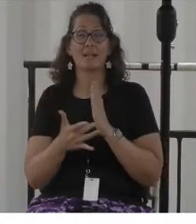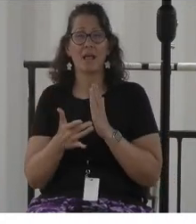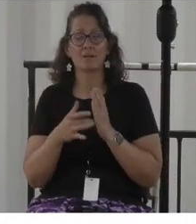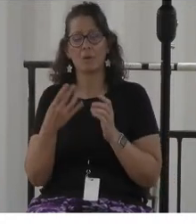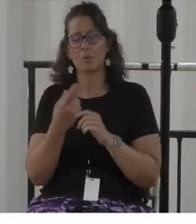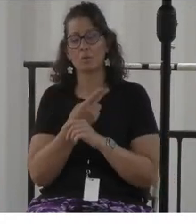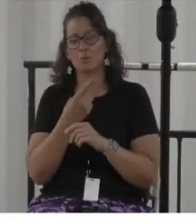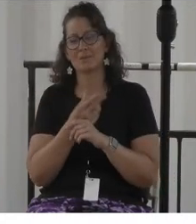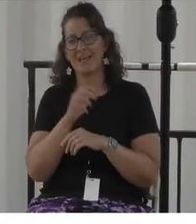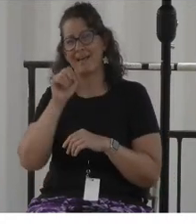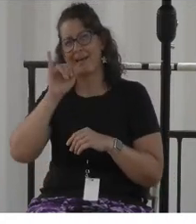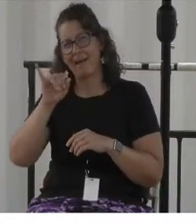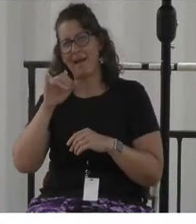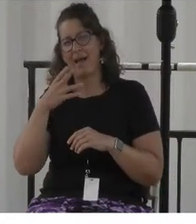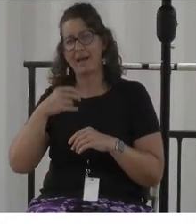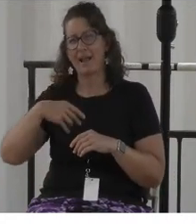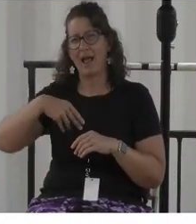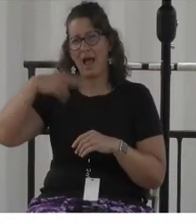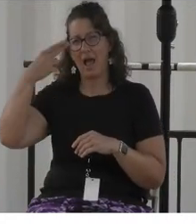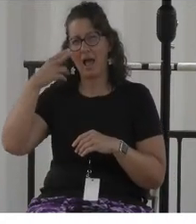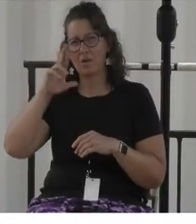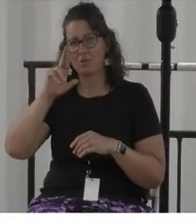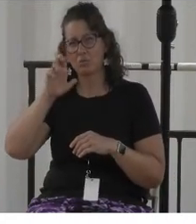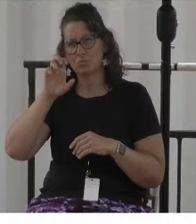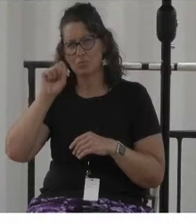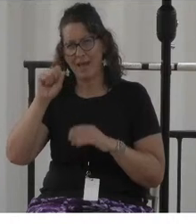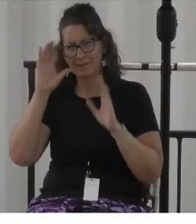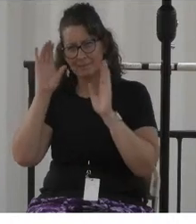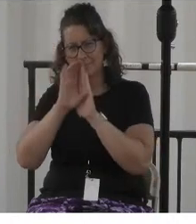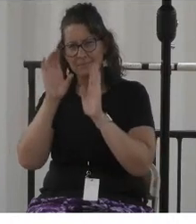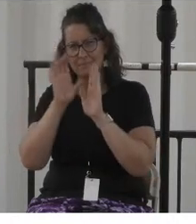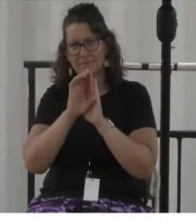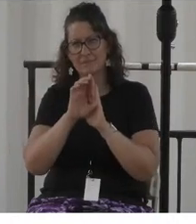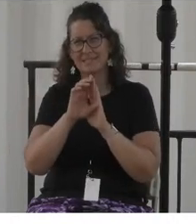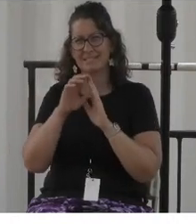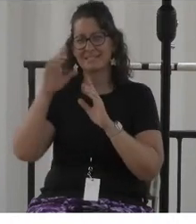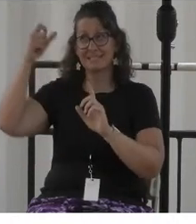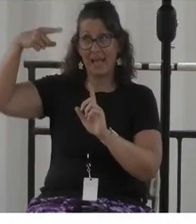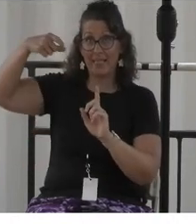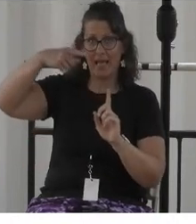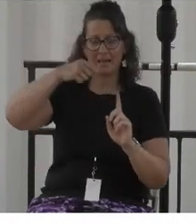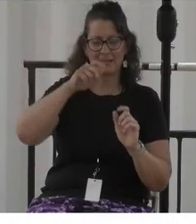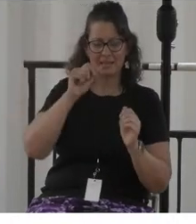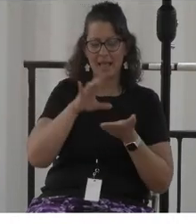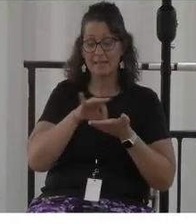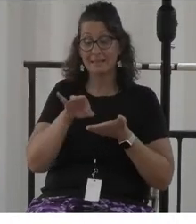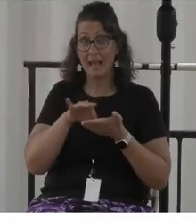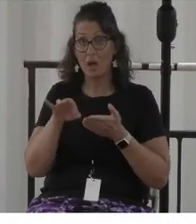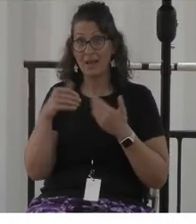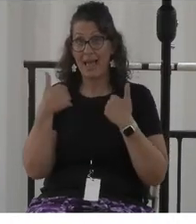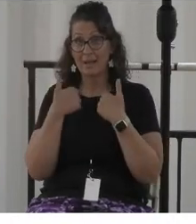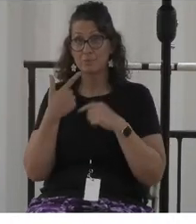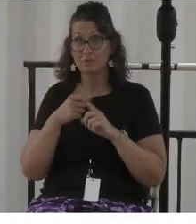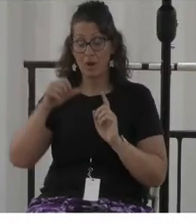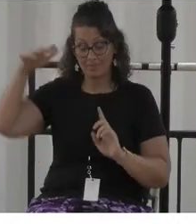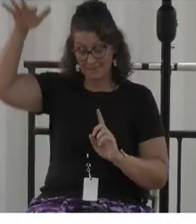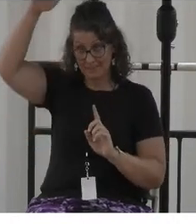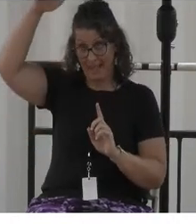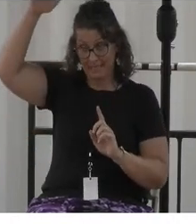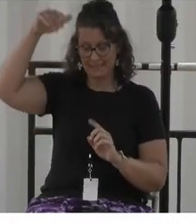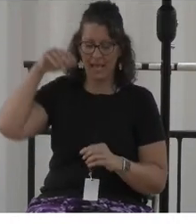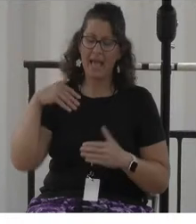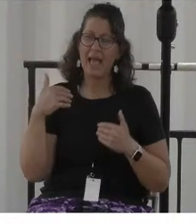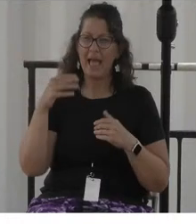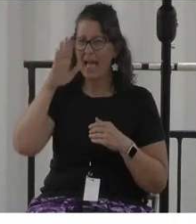and high-resolution satellites that we're actually now able to count large mammals from space, so animals like elephants and giraffe and